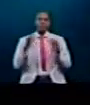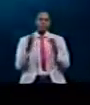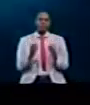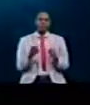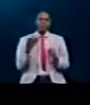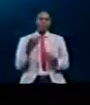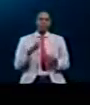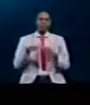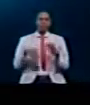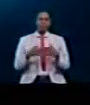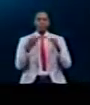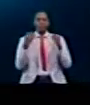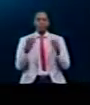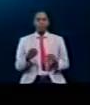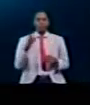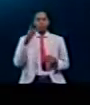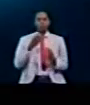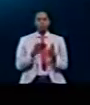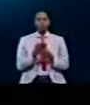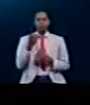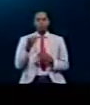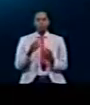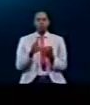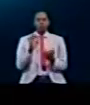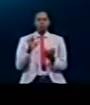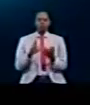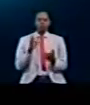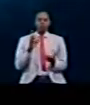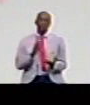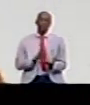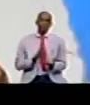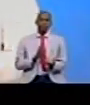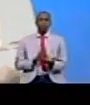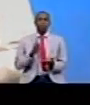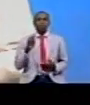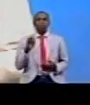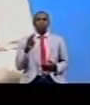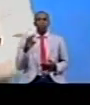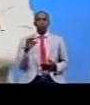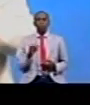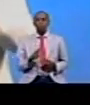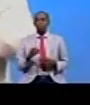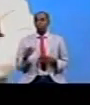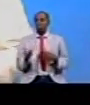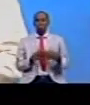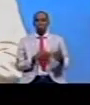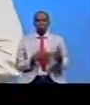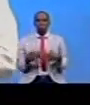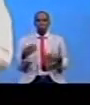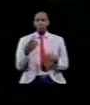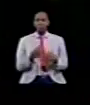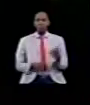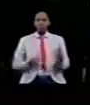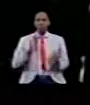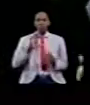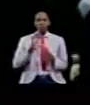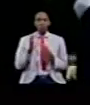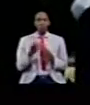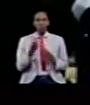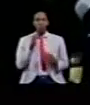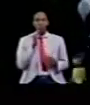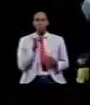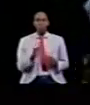Amen. We're going to pray right now. There were children in the Old Testament that they just saw Elisha,